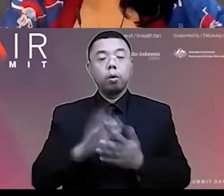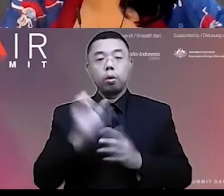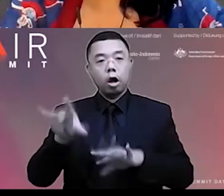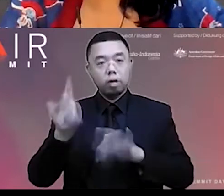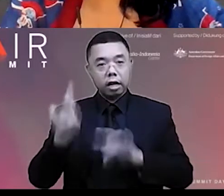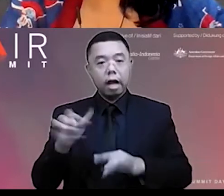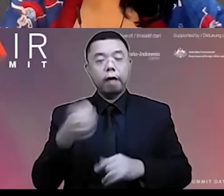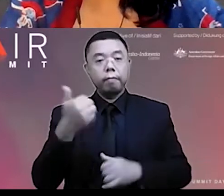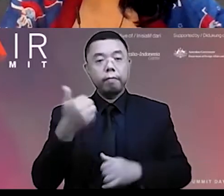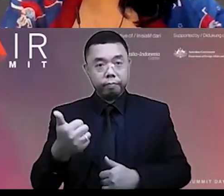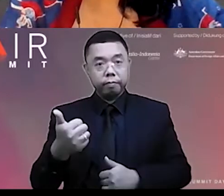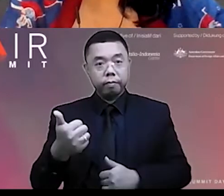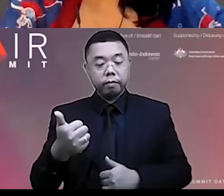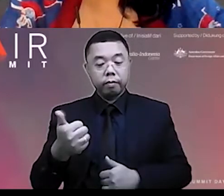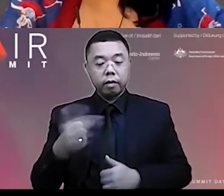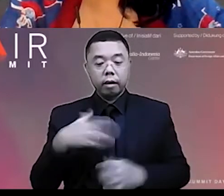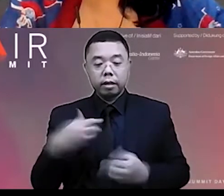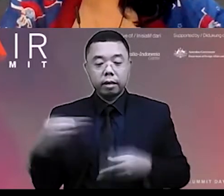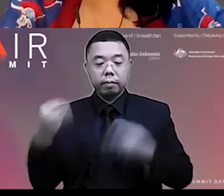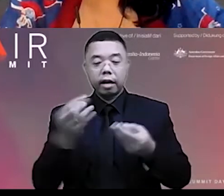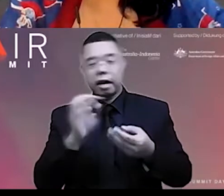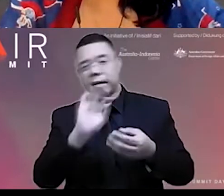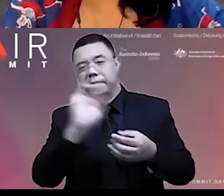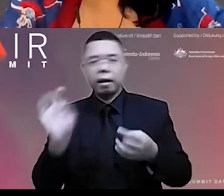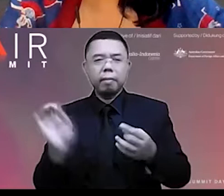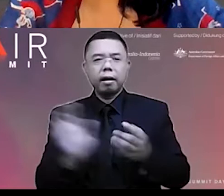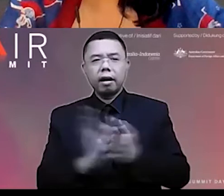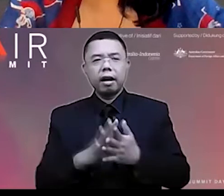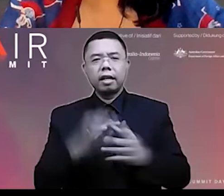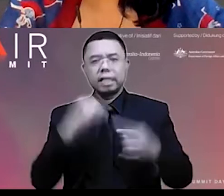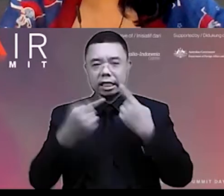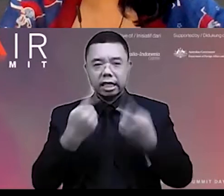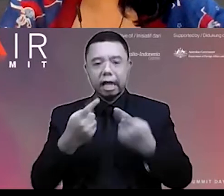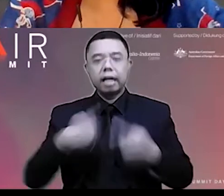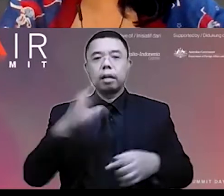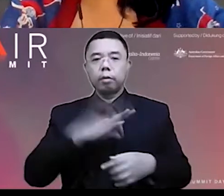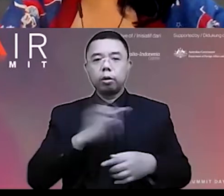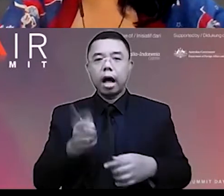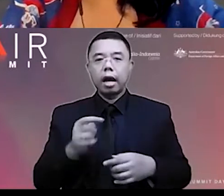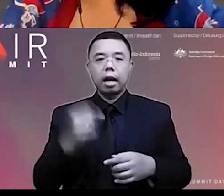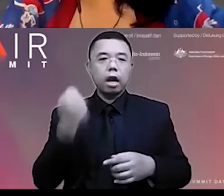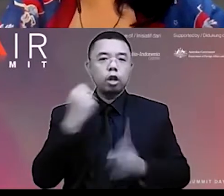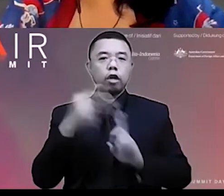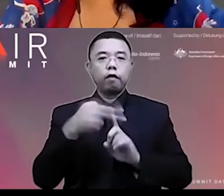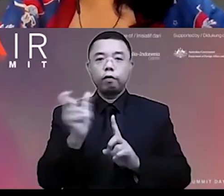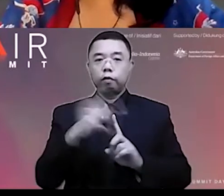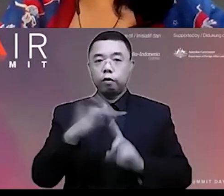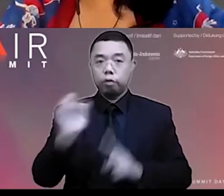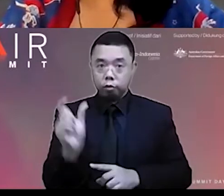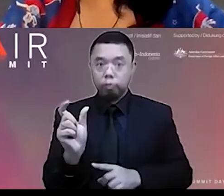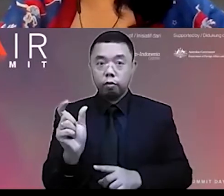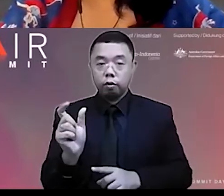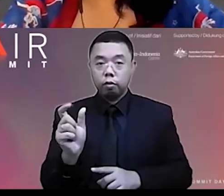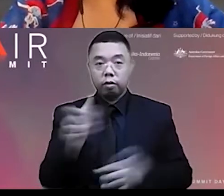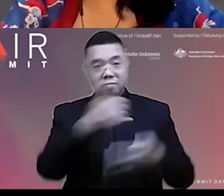also very fortunate to have Dr. Futu Fature, a policy analyst with the Ministry of Finance in Indonesia, who has